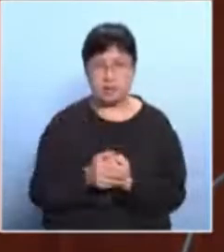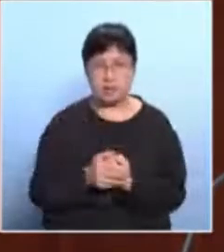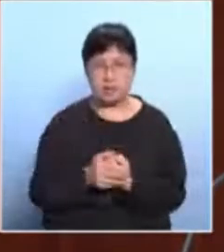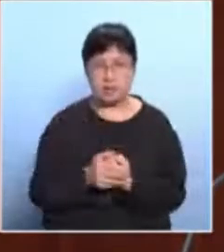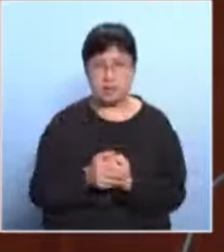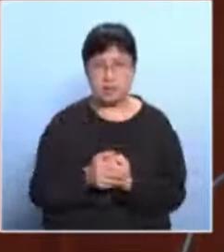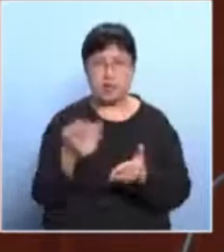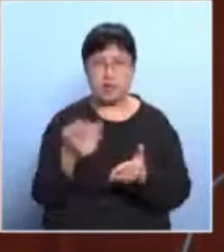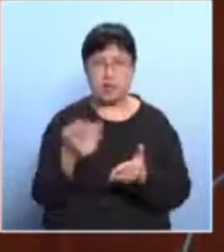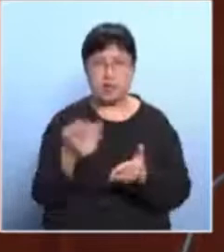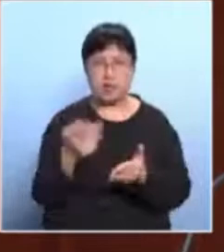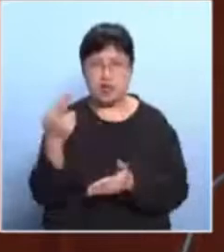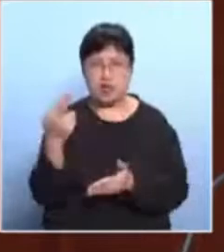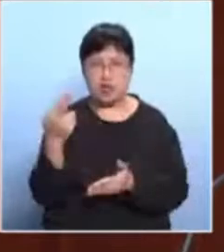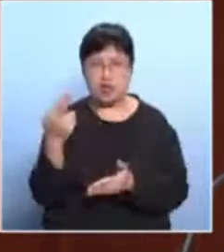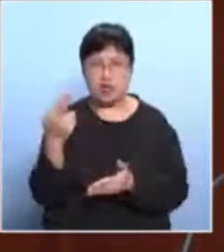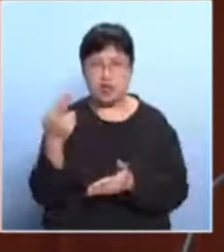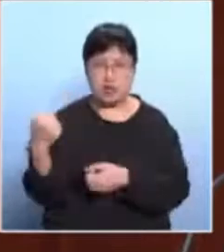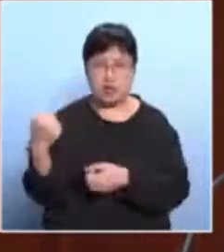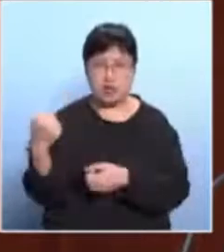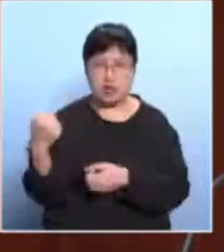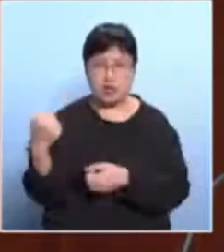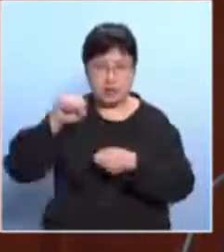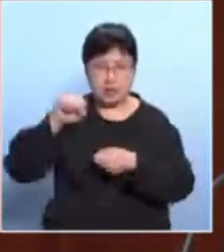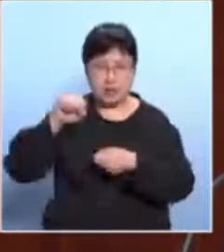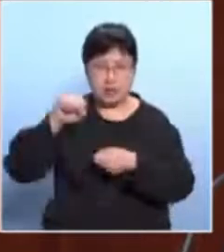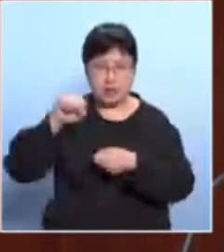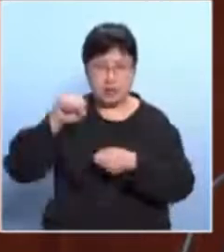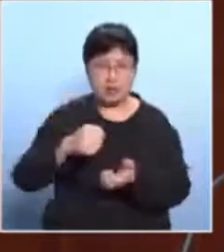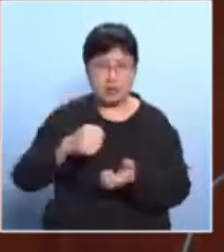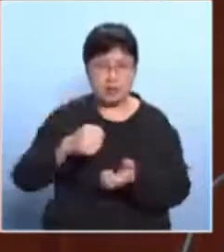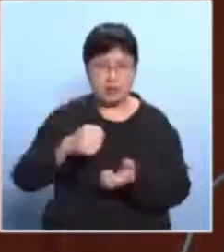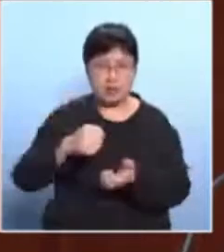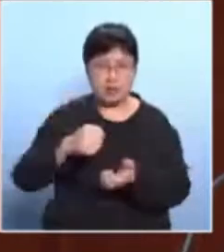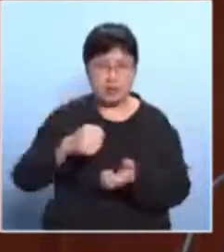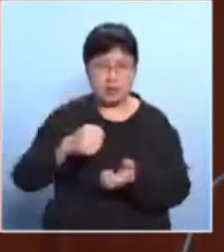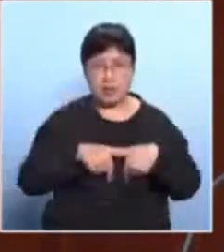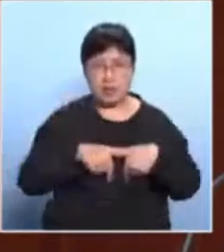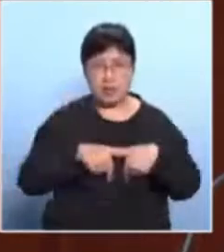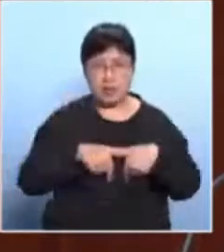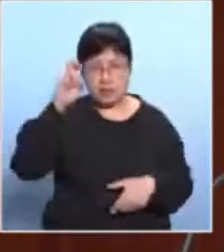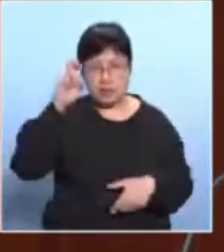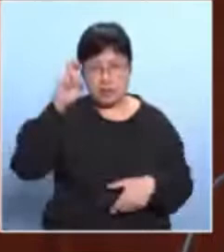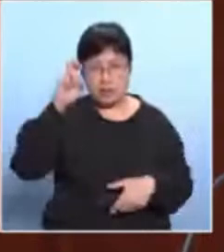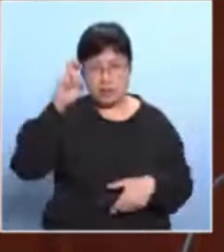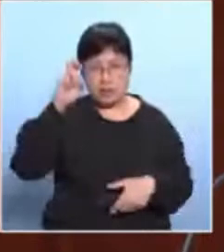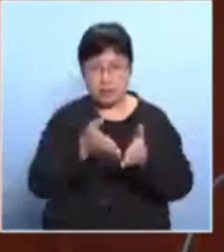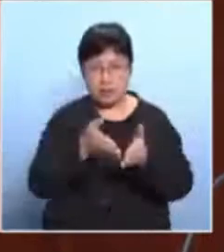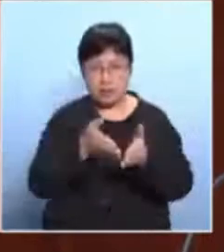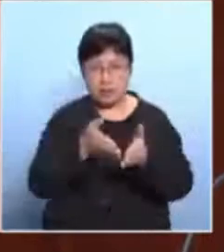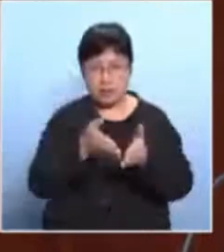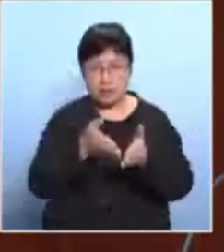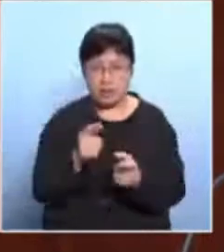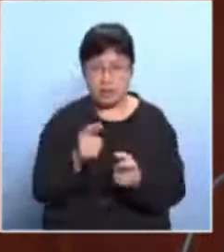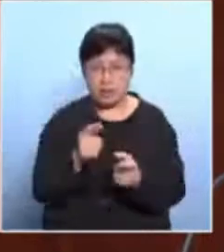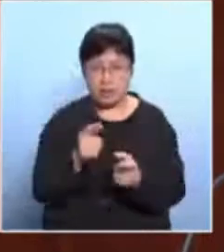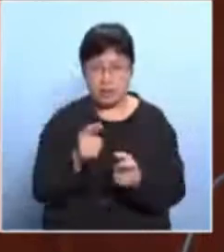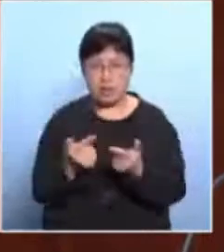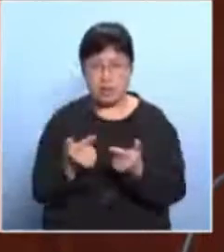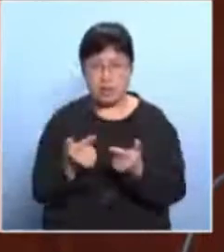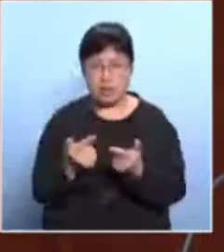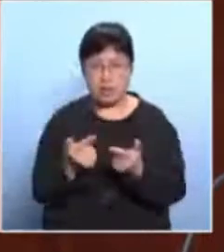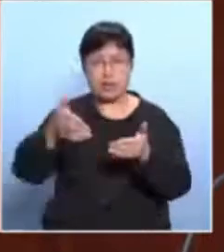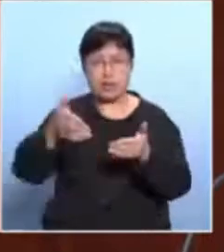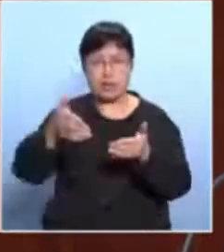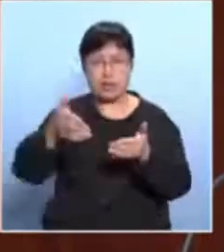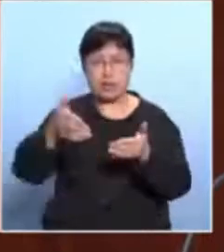bunkering center. We will study the feasibility of providing green methanol bunkering for both local